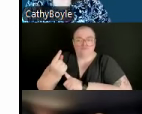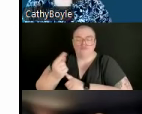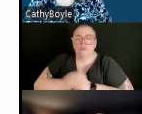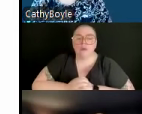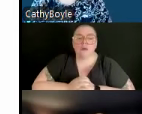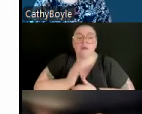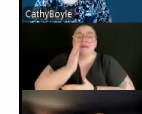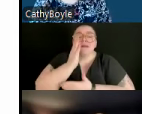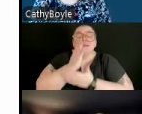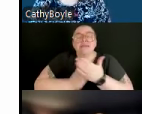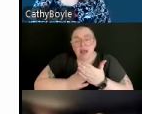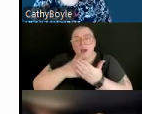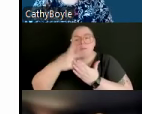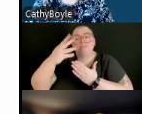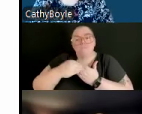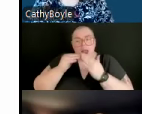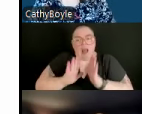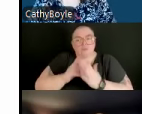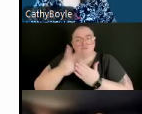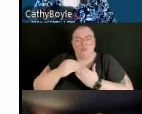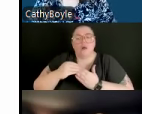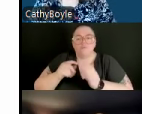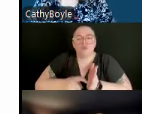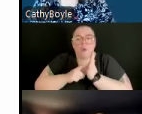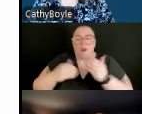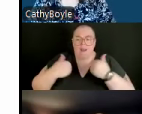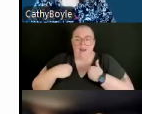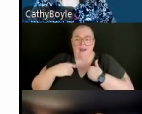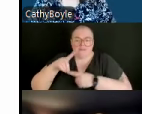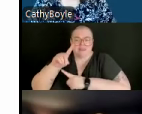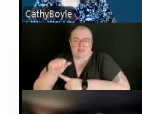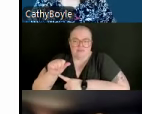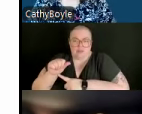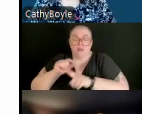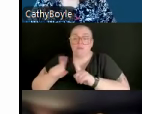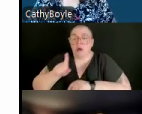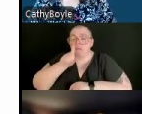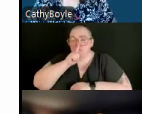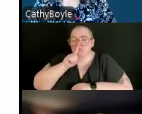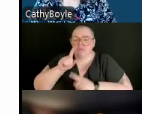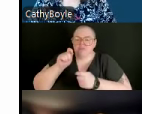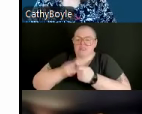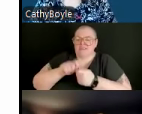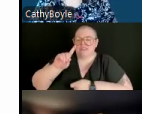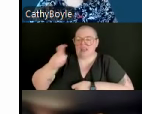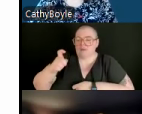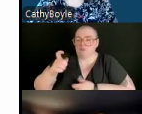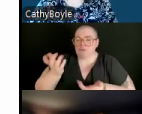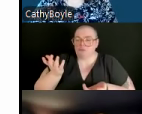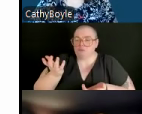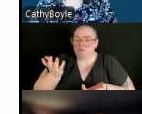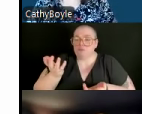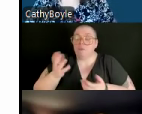housing programs that require the presence of a disability, but not a specific diagnosis. And in fact, they're prohibited